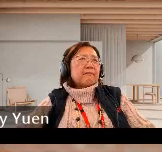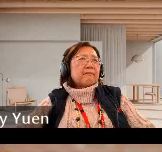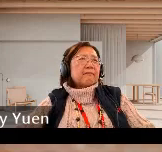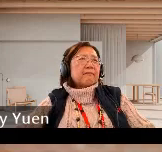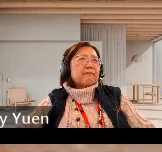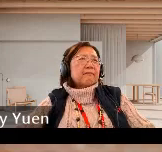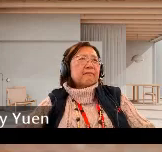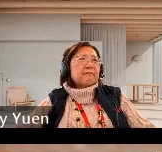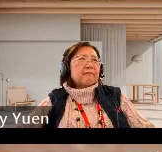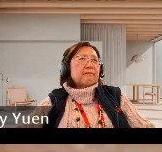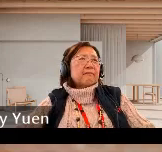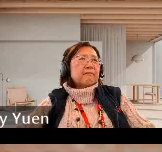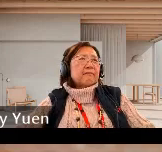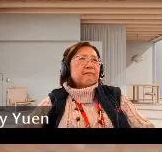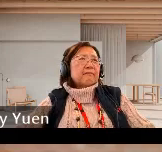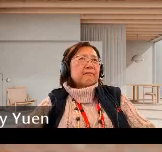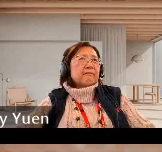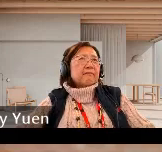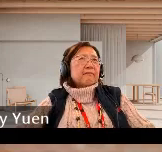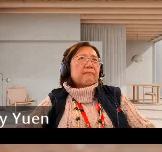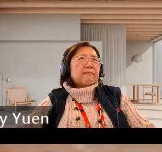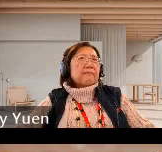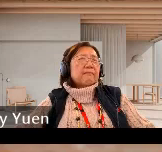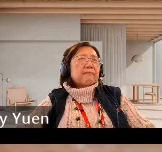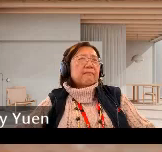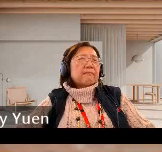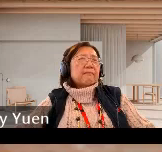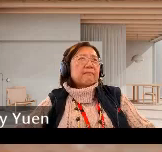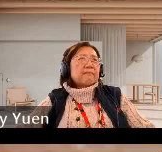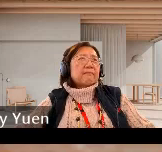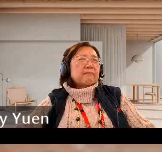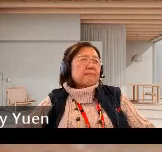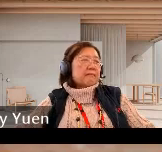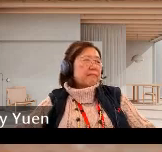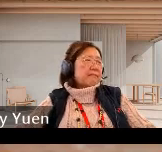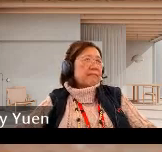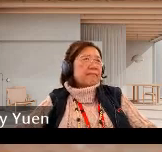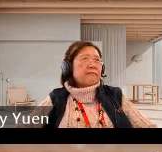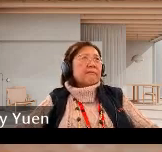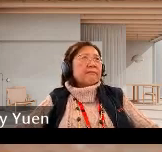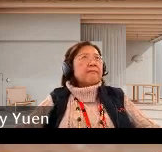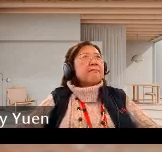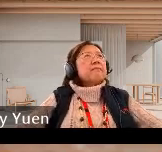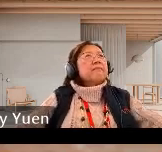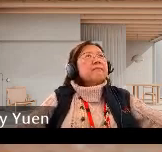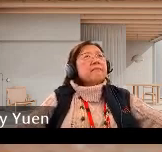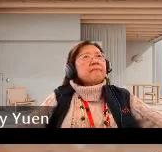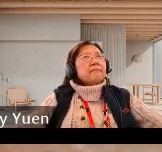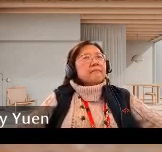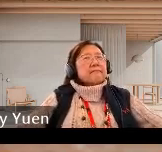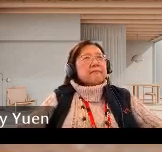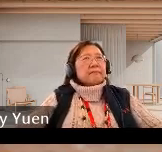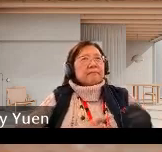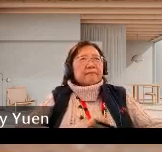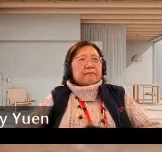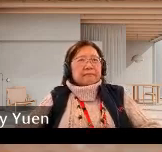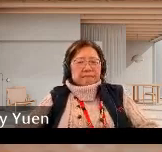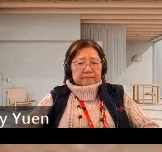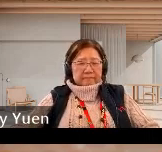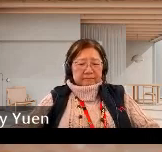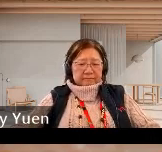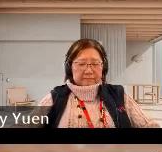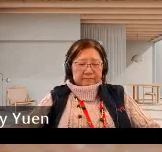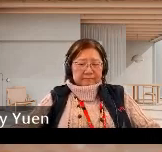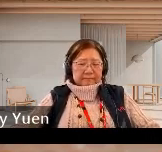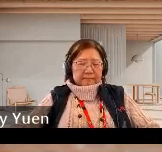families, friends, neighbours, all the people that might be part of that support network, we are absolutely working collaboratively